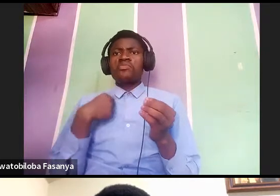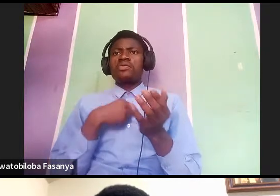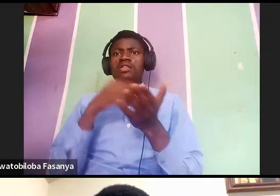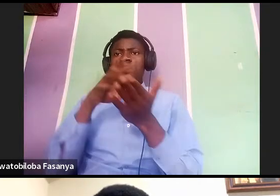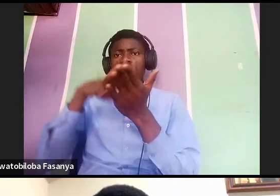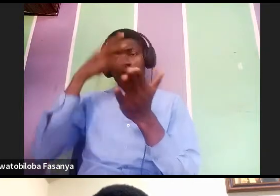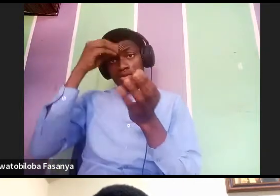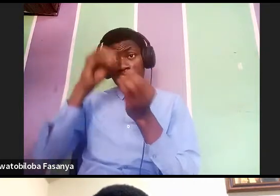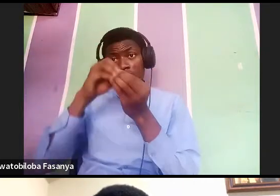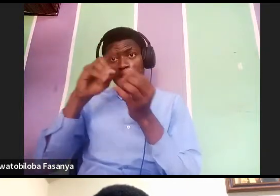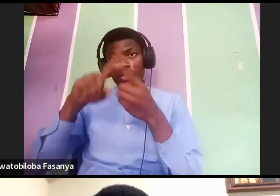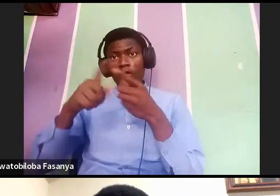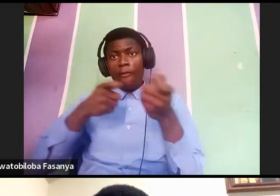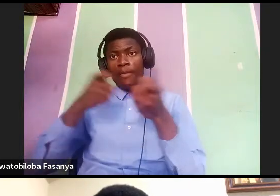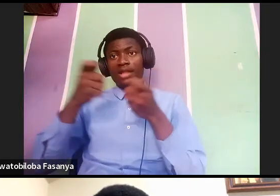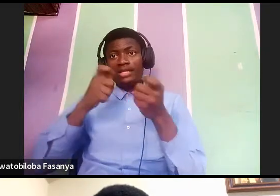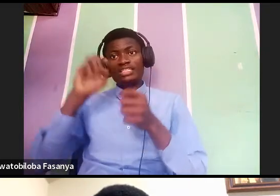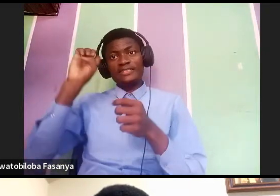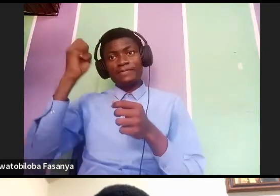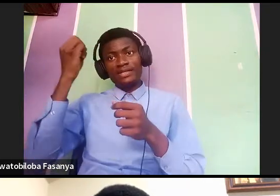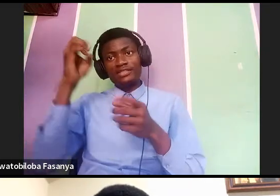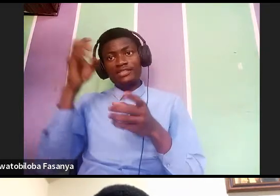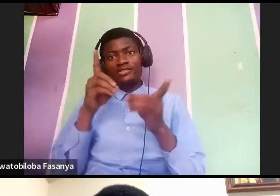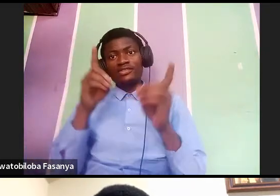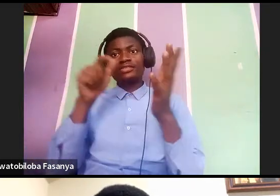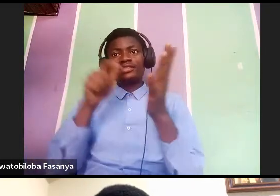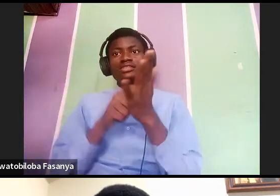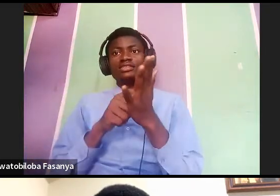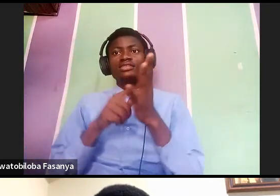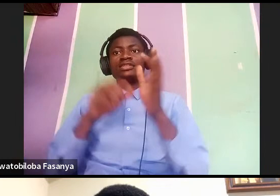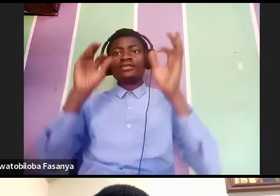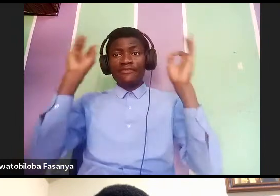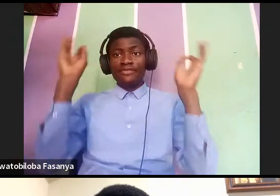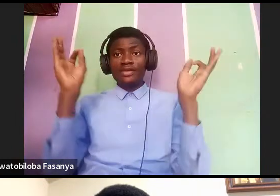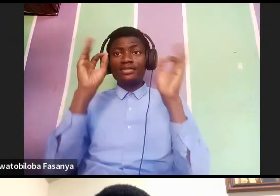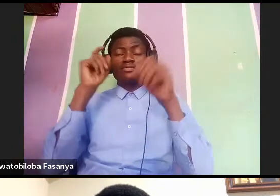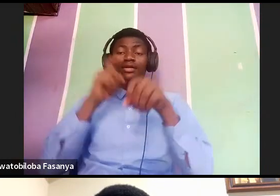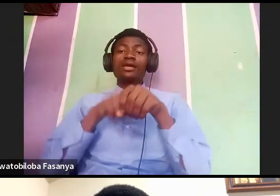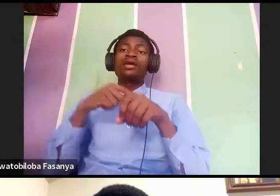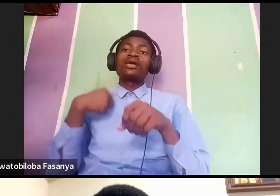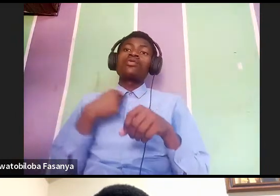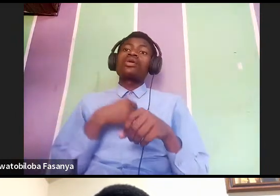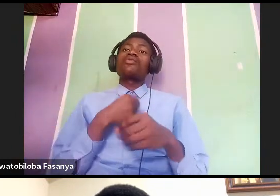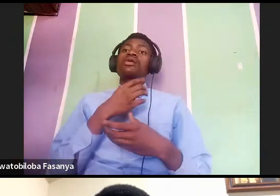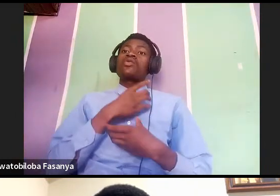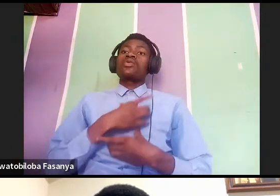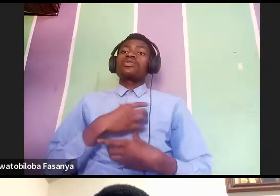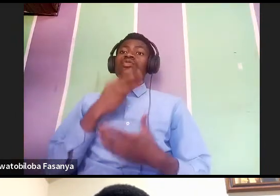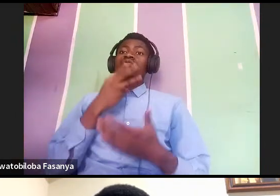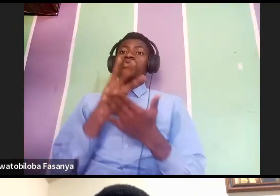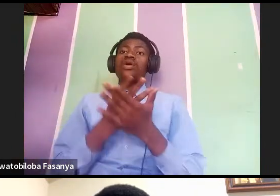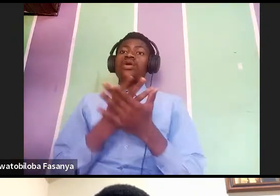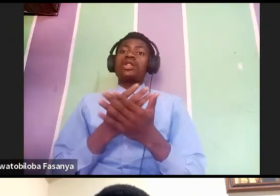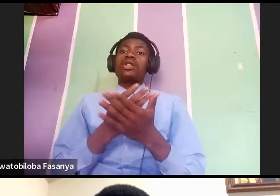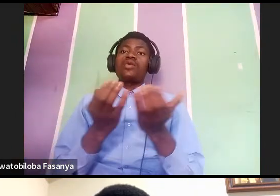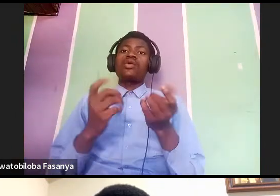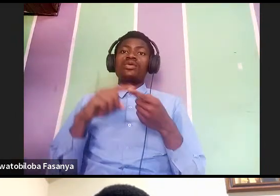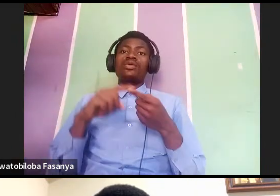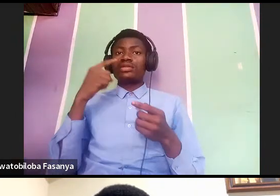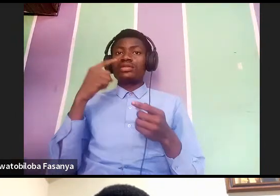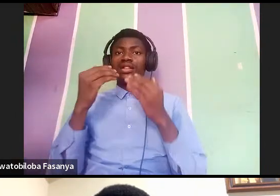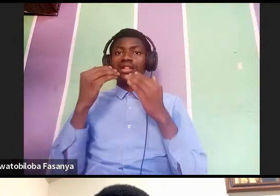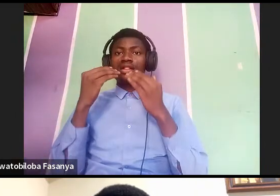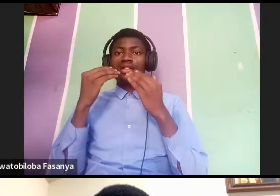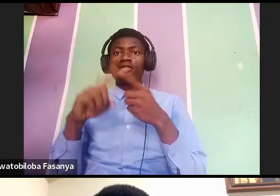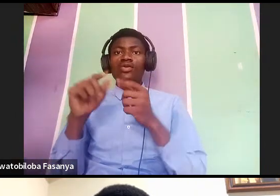this Yuletide period. We wish you well and want to say thank you to everyone. Please don't forget to